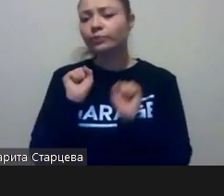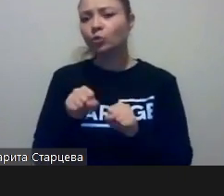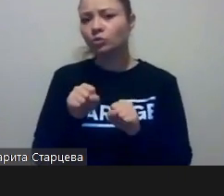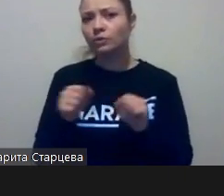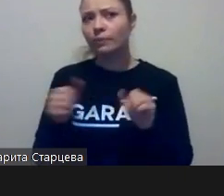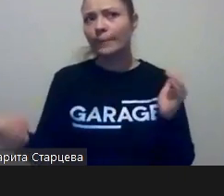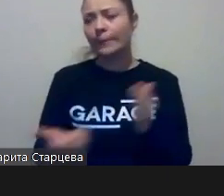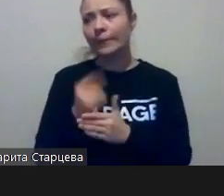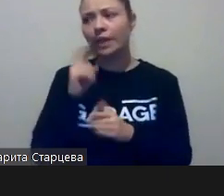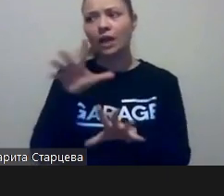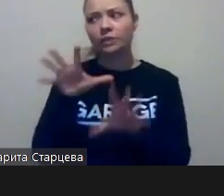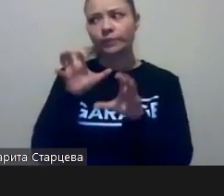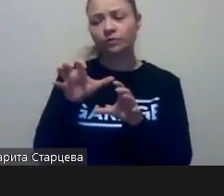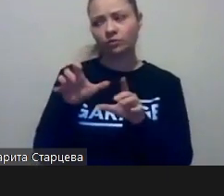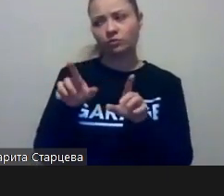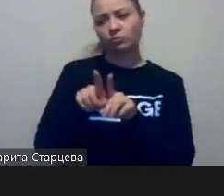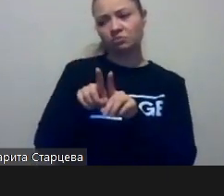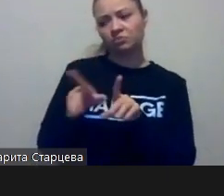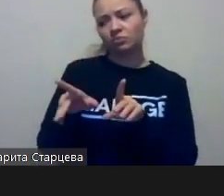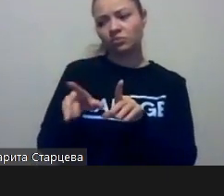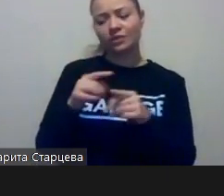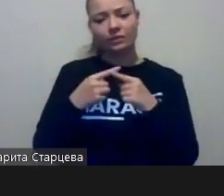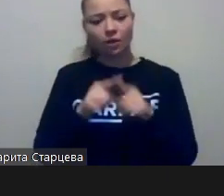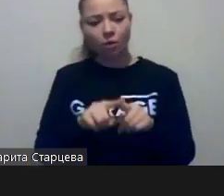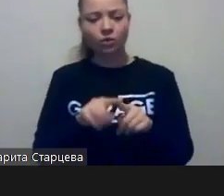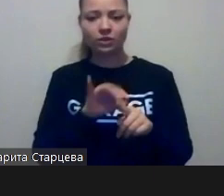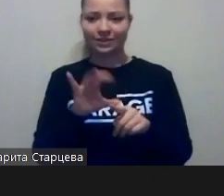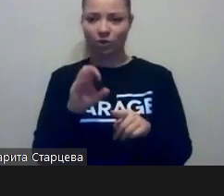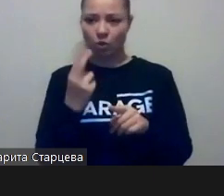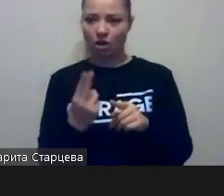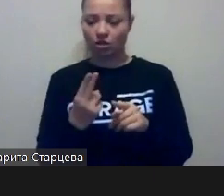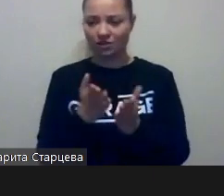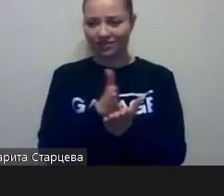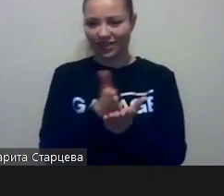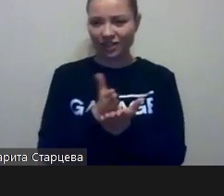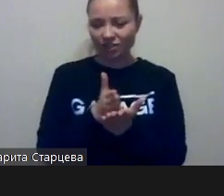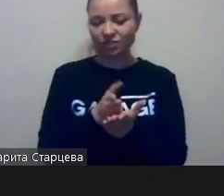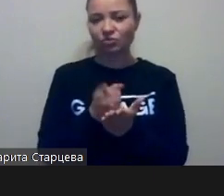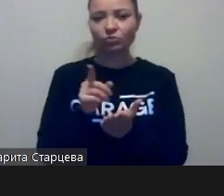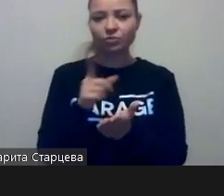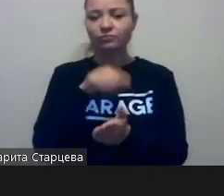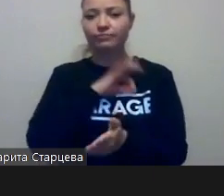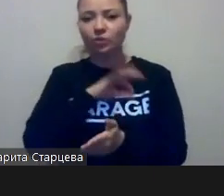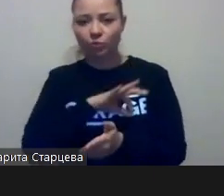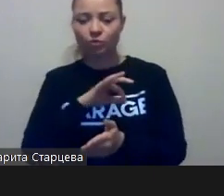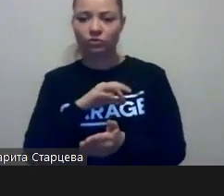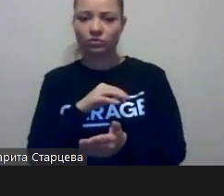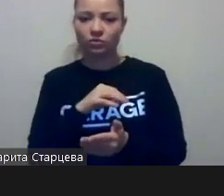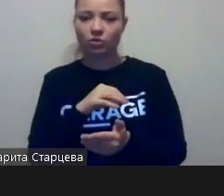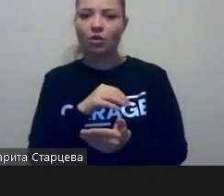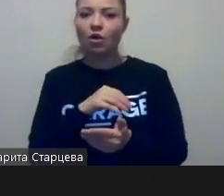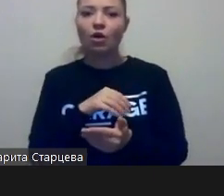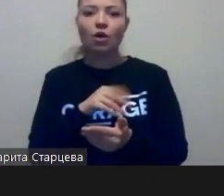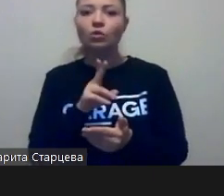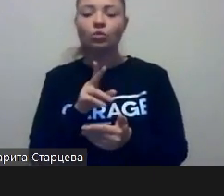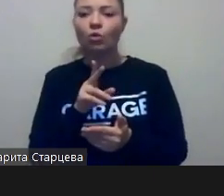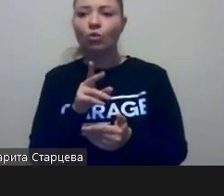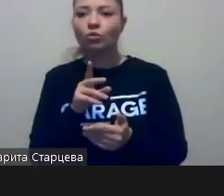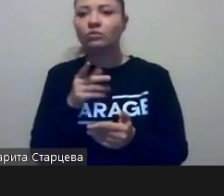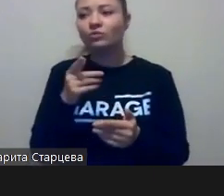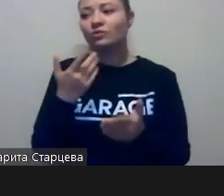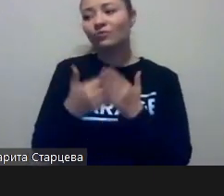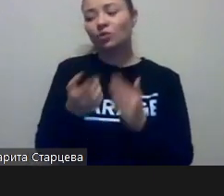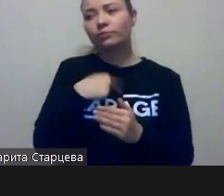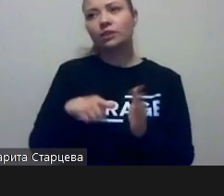redefined what space is and who have the right to breathe certain qualities of air and how we can help also to keep the air to a certain